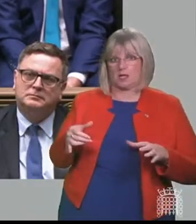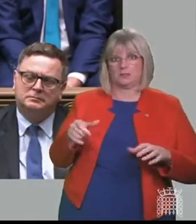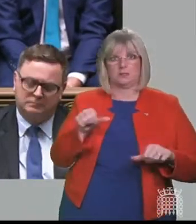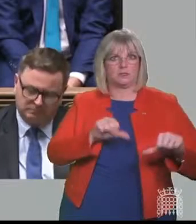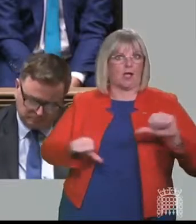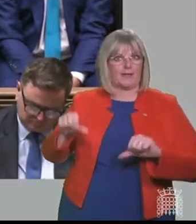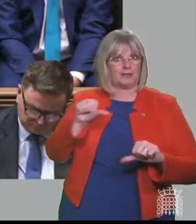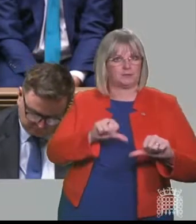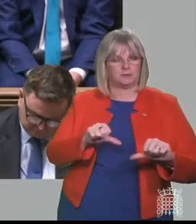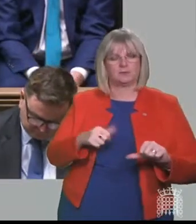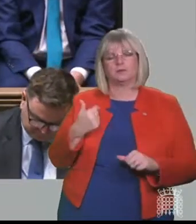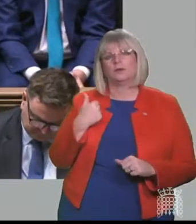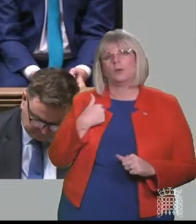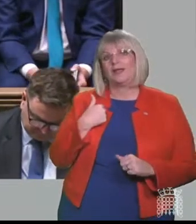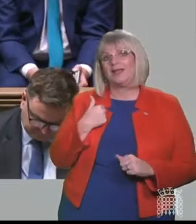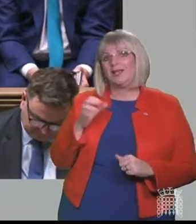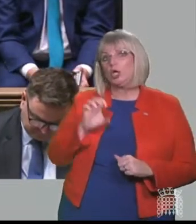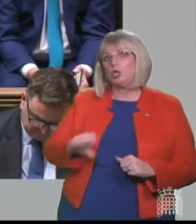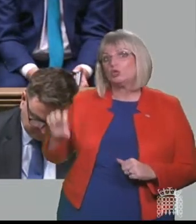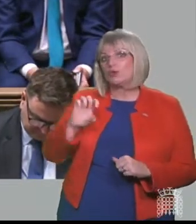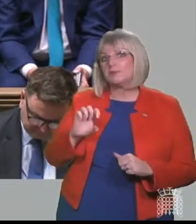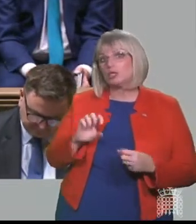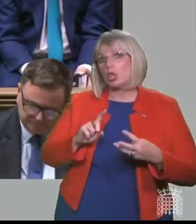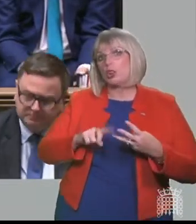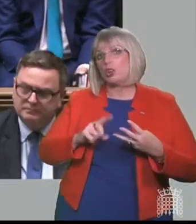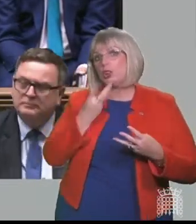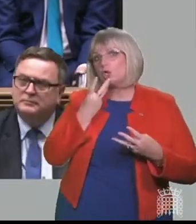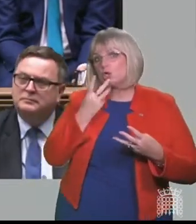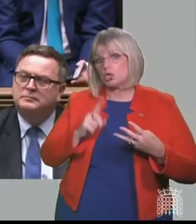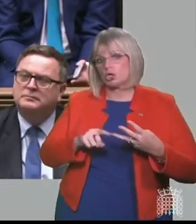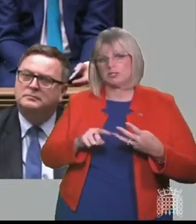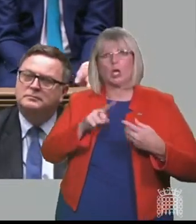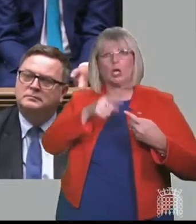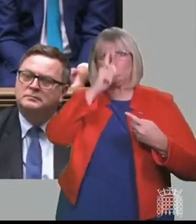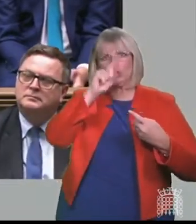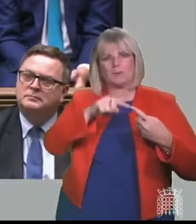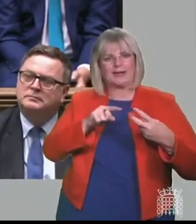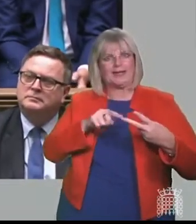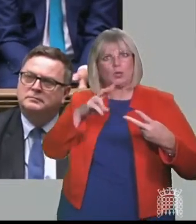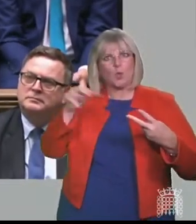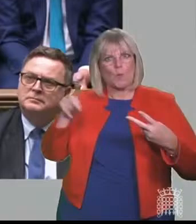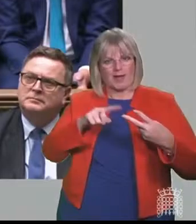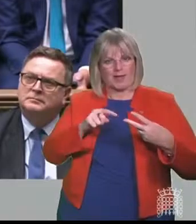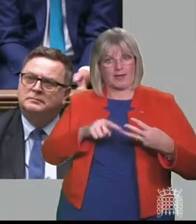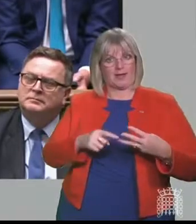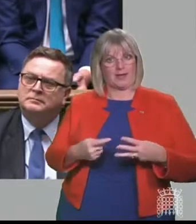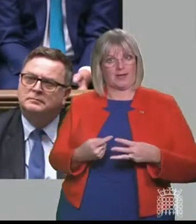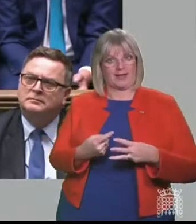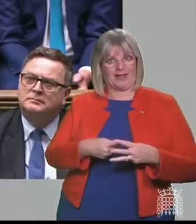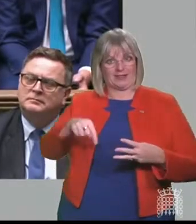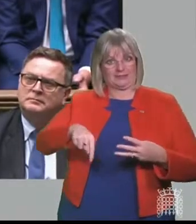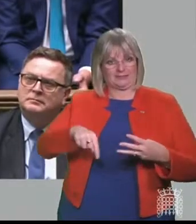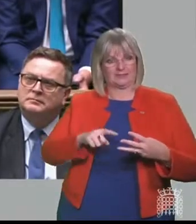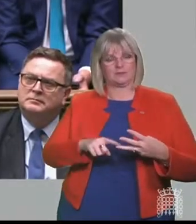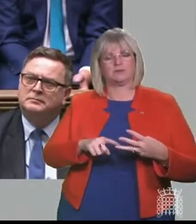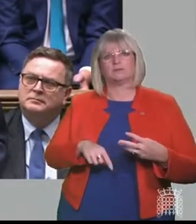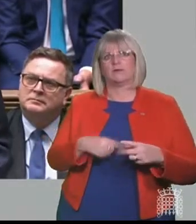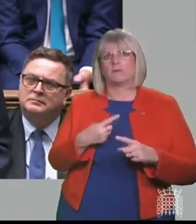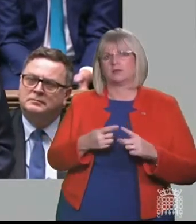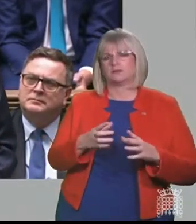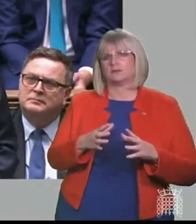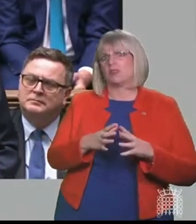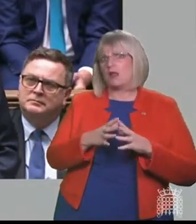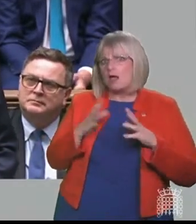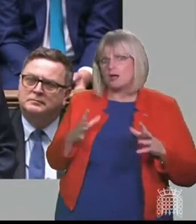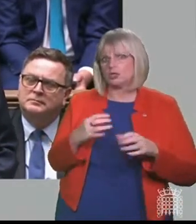largest generator of renewable electricity after Germany and Norway, and the 8th largest manufacturer in the world.